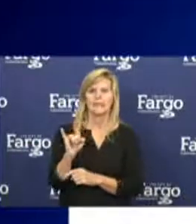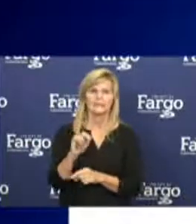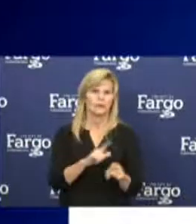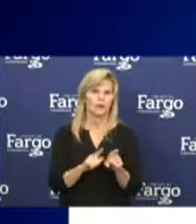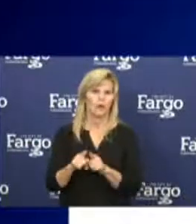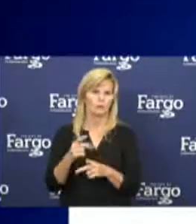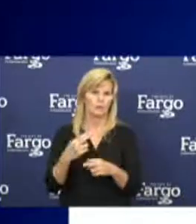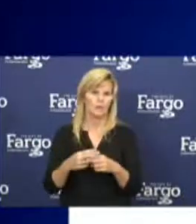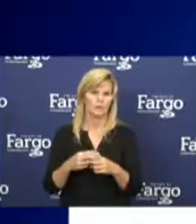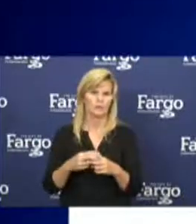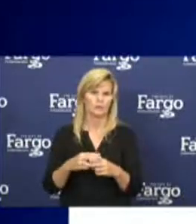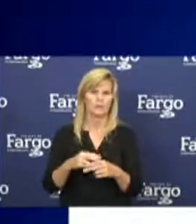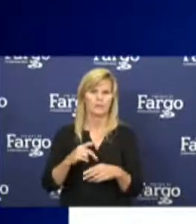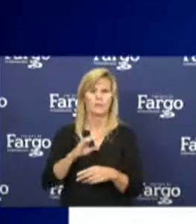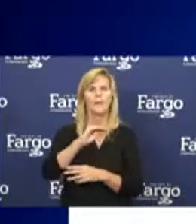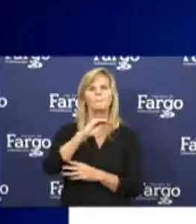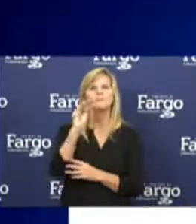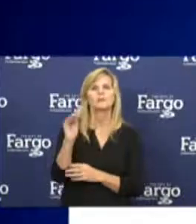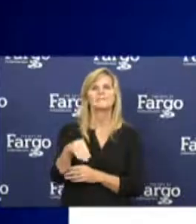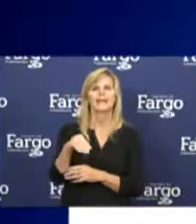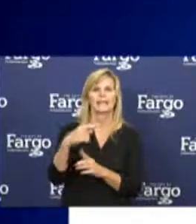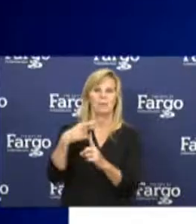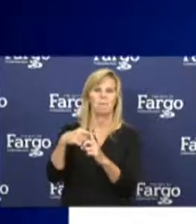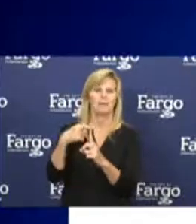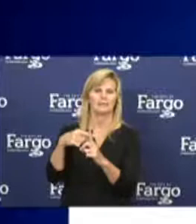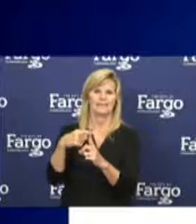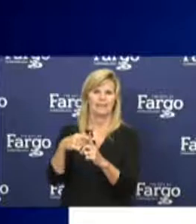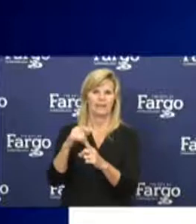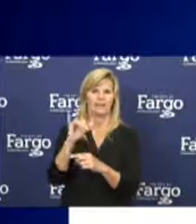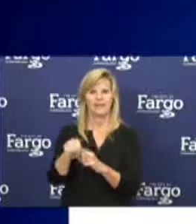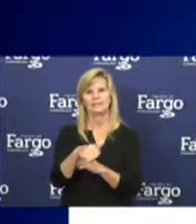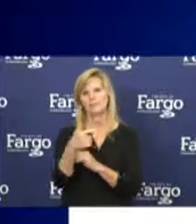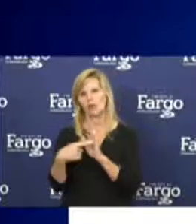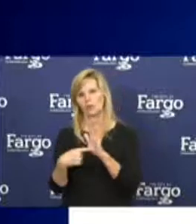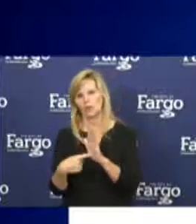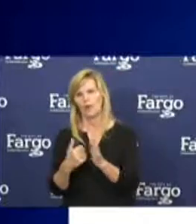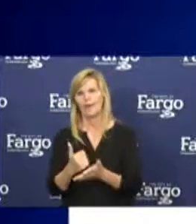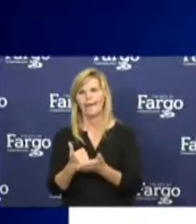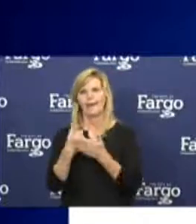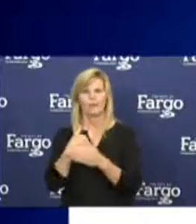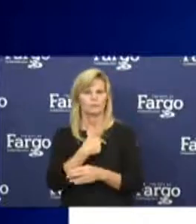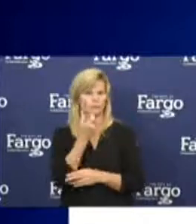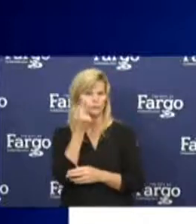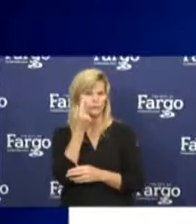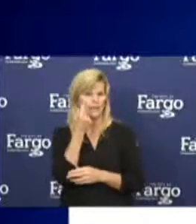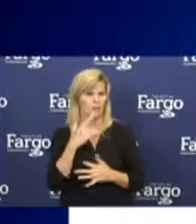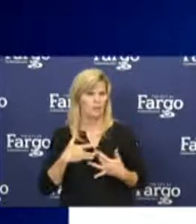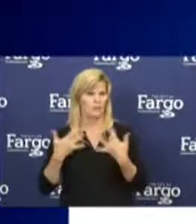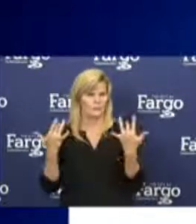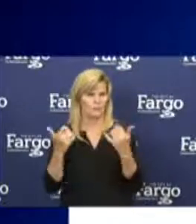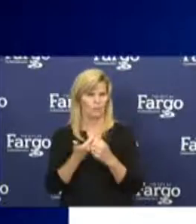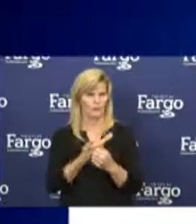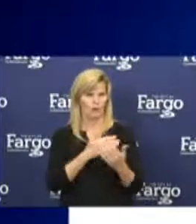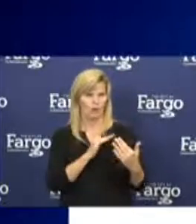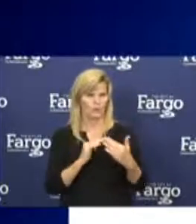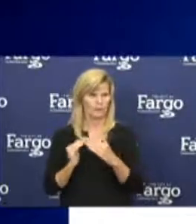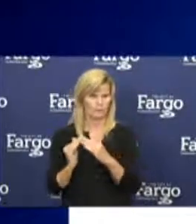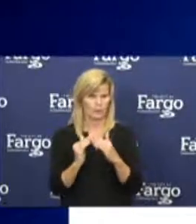earlier about percent positivity. This is another indicator that helps us sort of understand where things are at in our community.